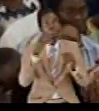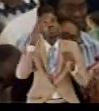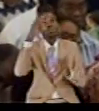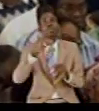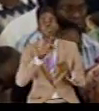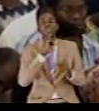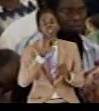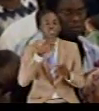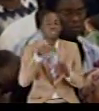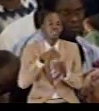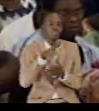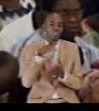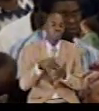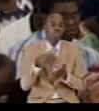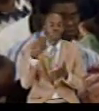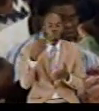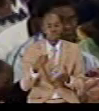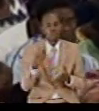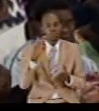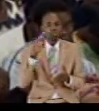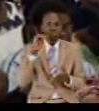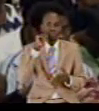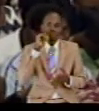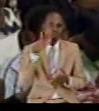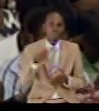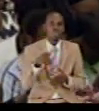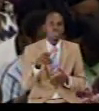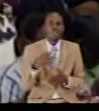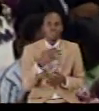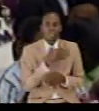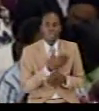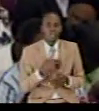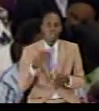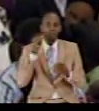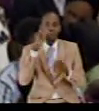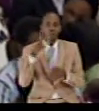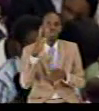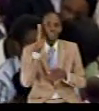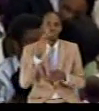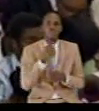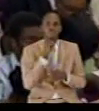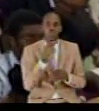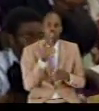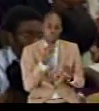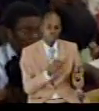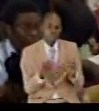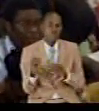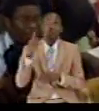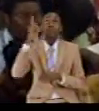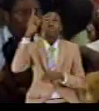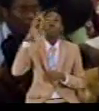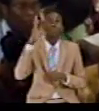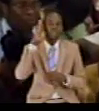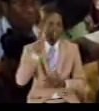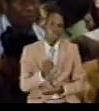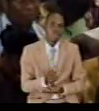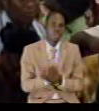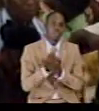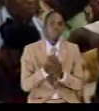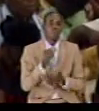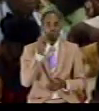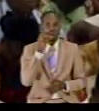shall not be moved. God shall help her.